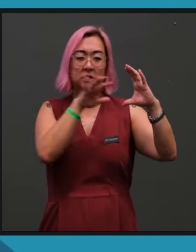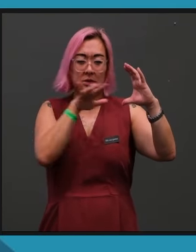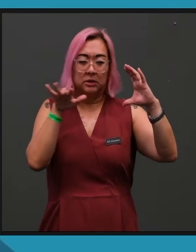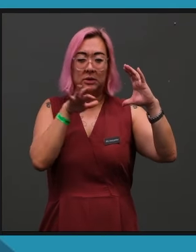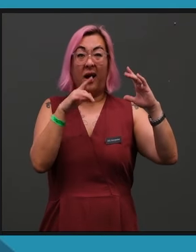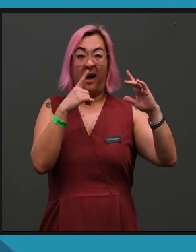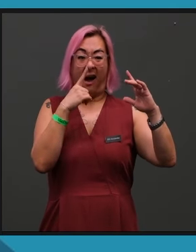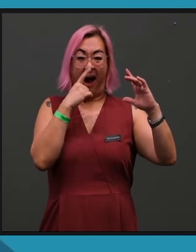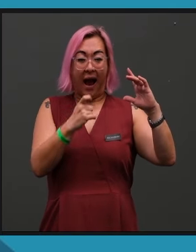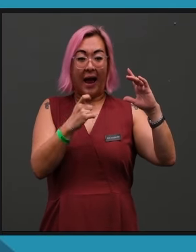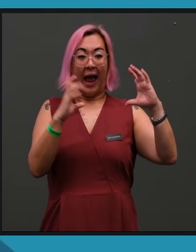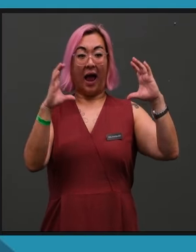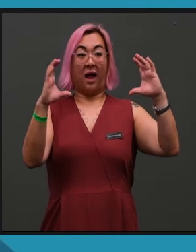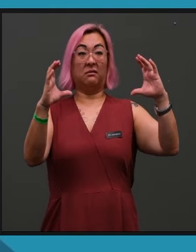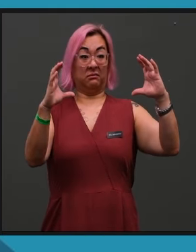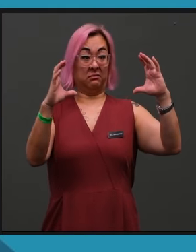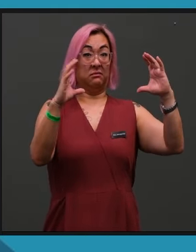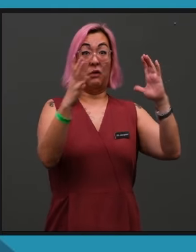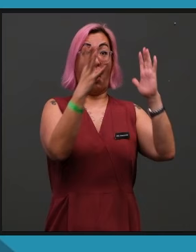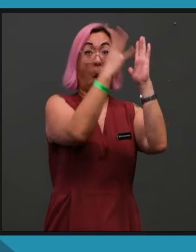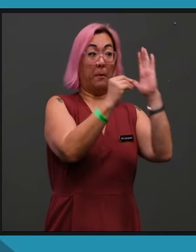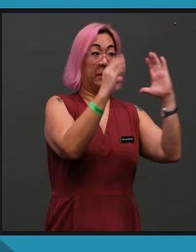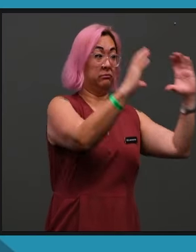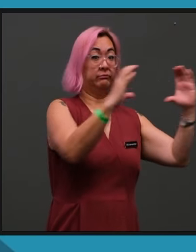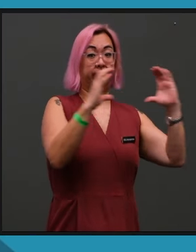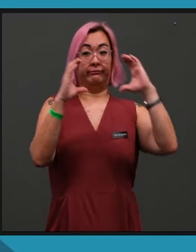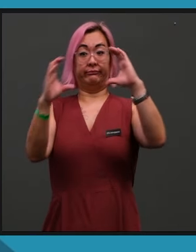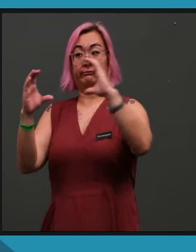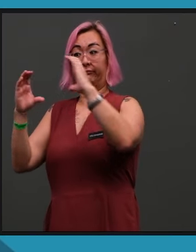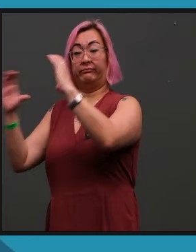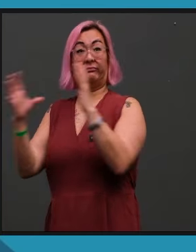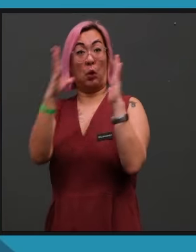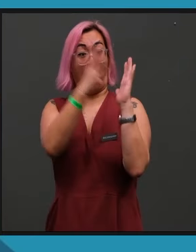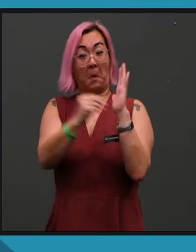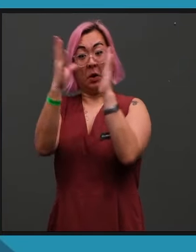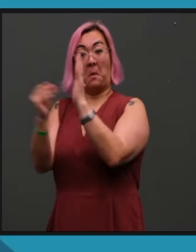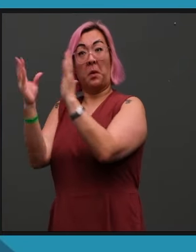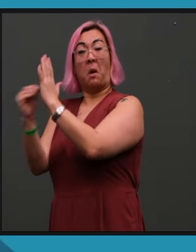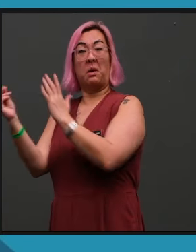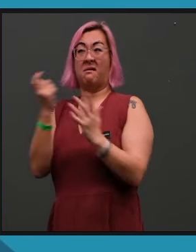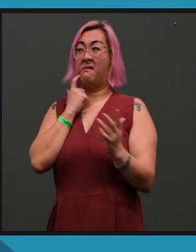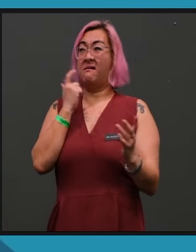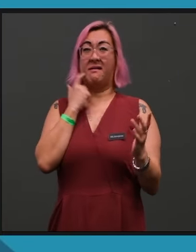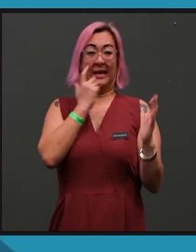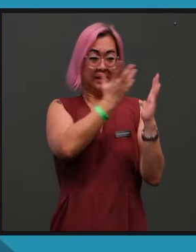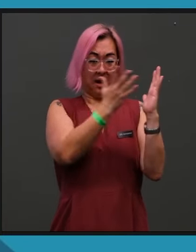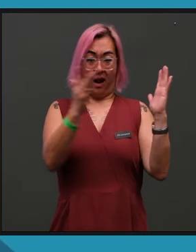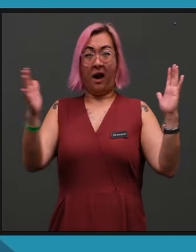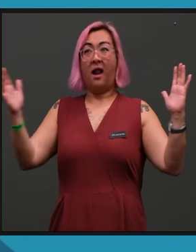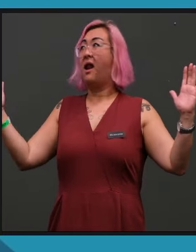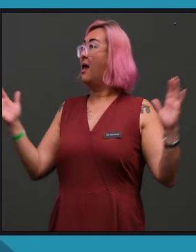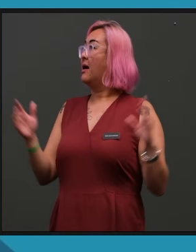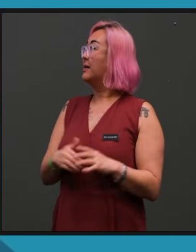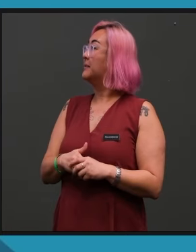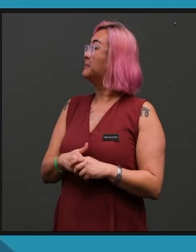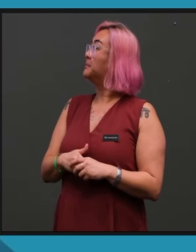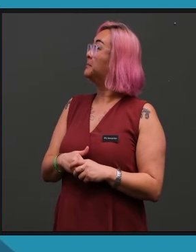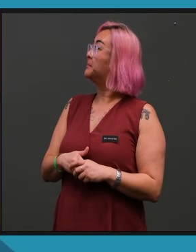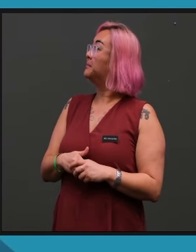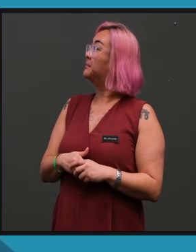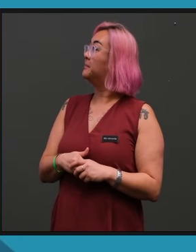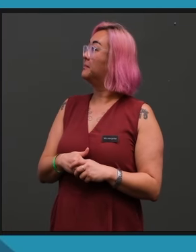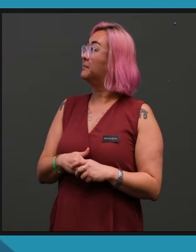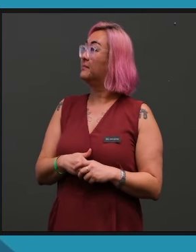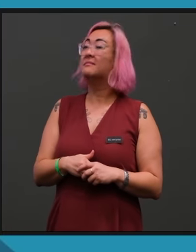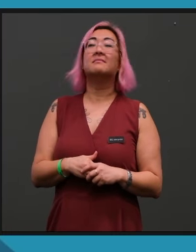redraw the train carriage multiple times, and then we'll have tons of content in a very short amount of time. So it was sort of a mix